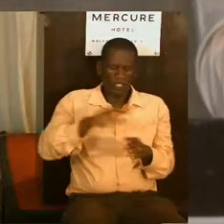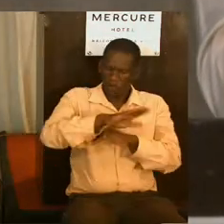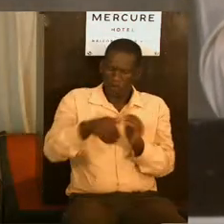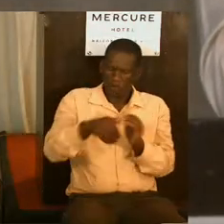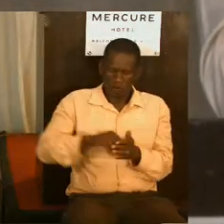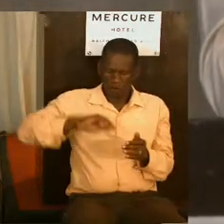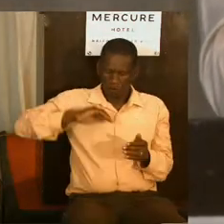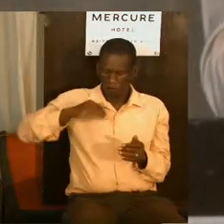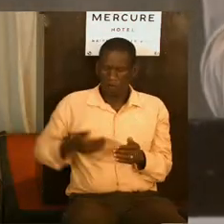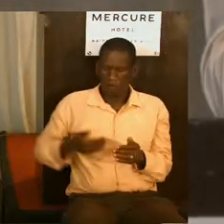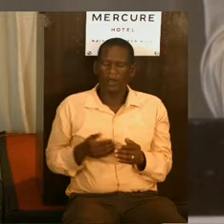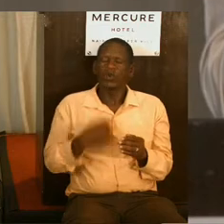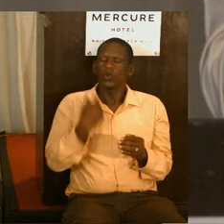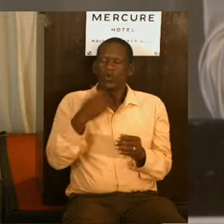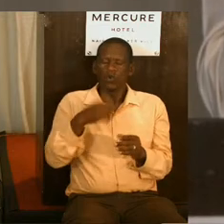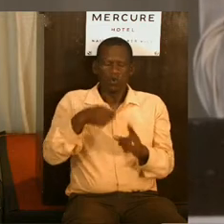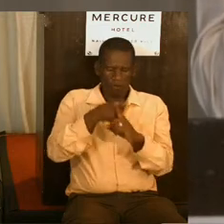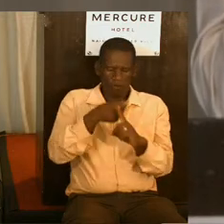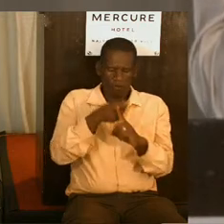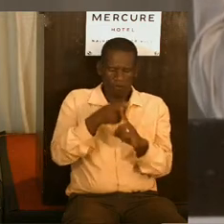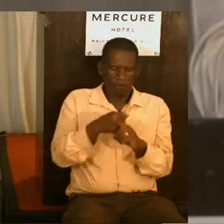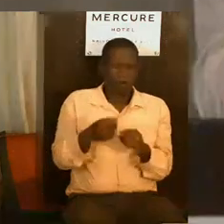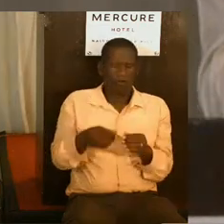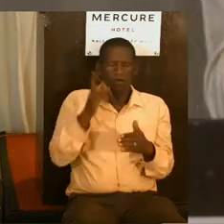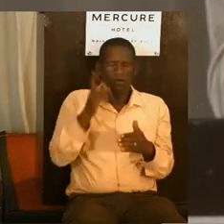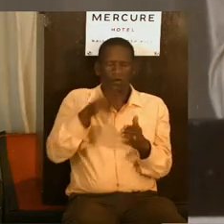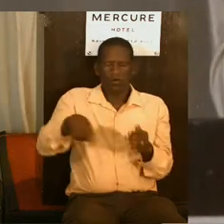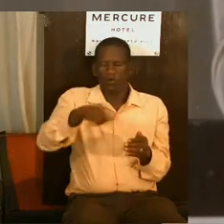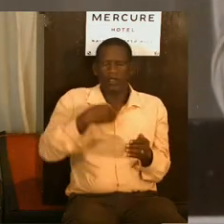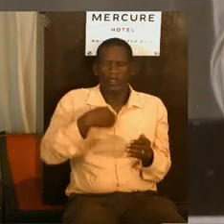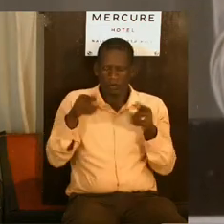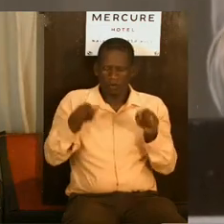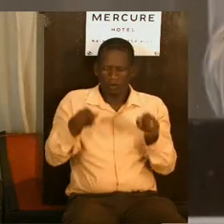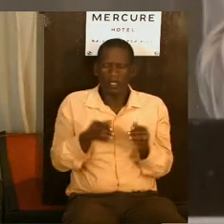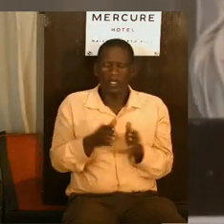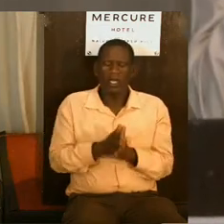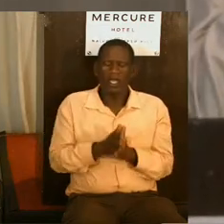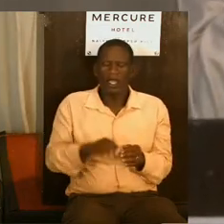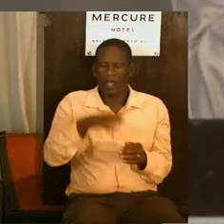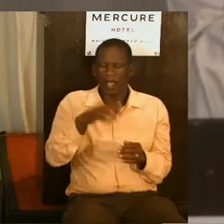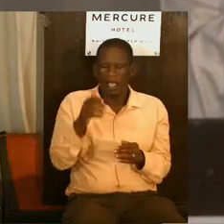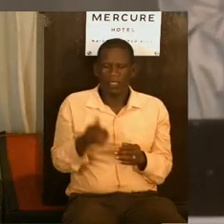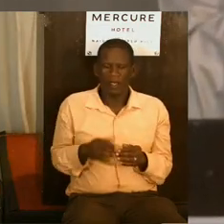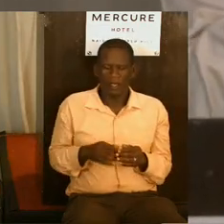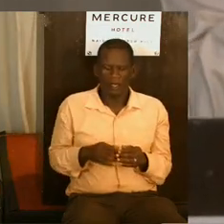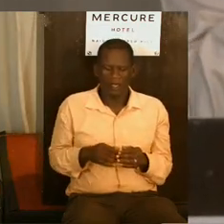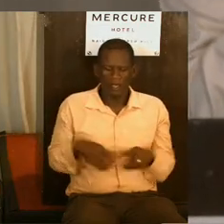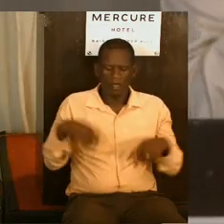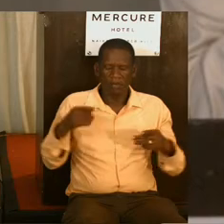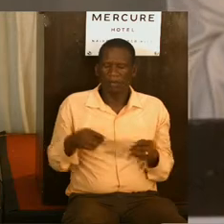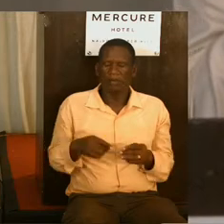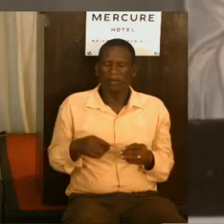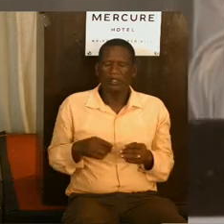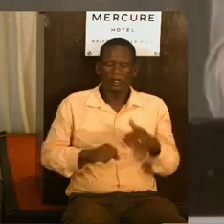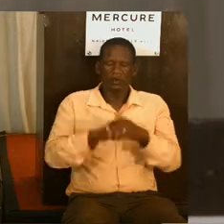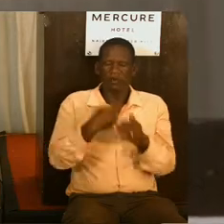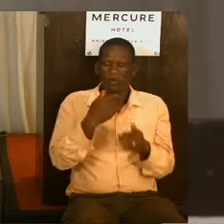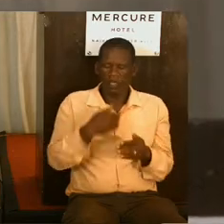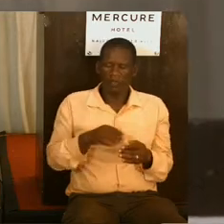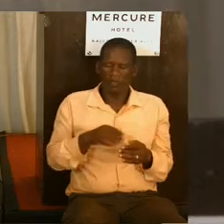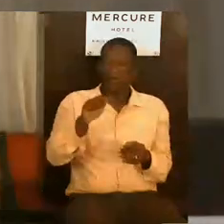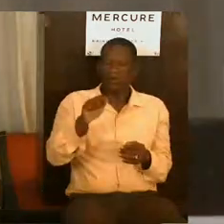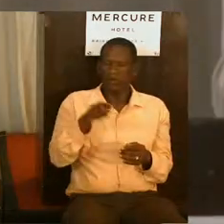women who fought for what we have today and the other allies who we have the